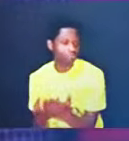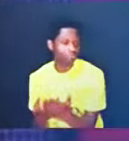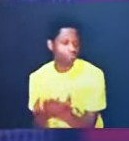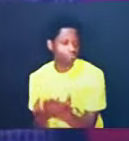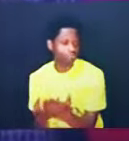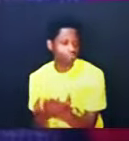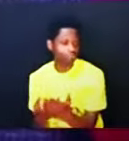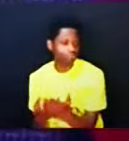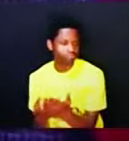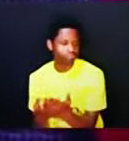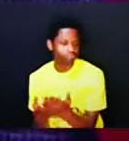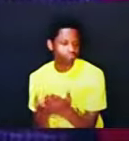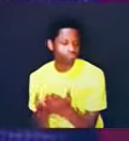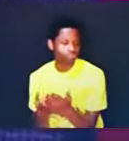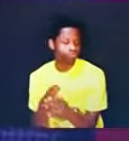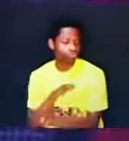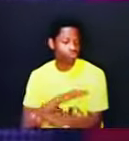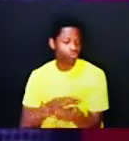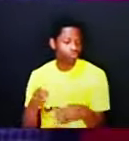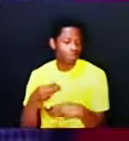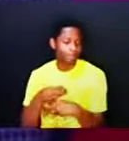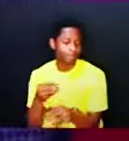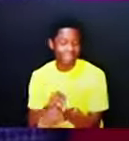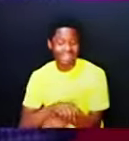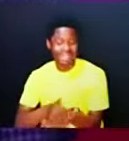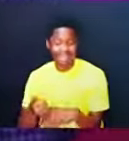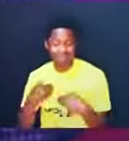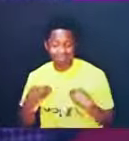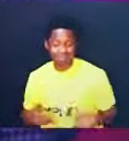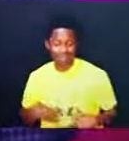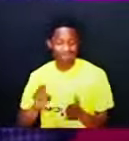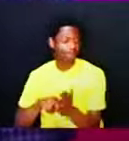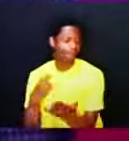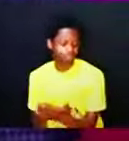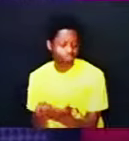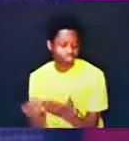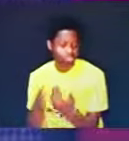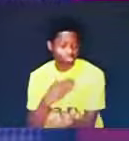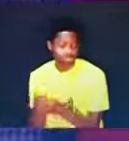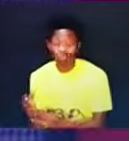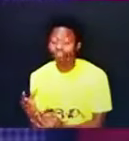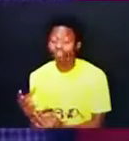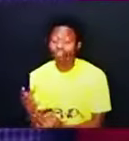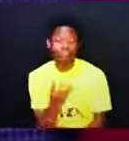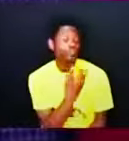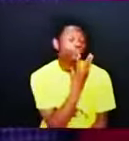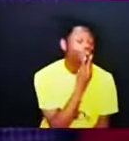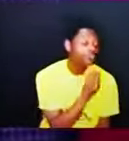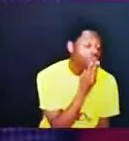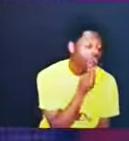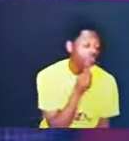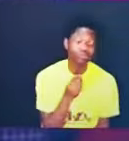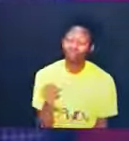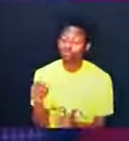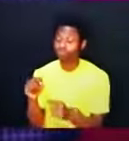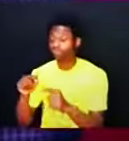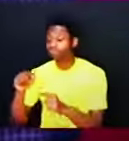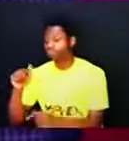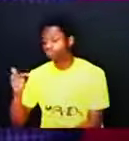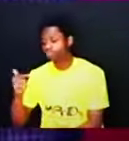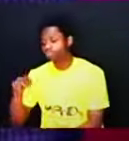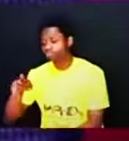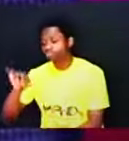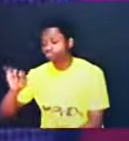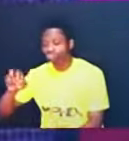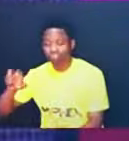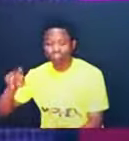for anyone to stumble. It says whether Jew, Greek or the Church